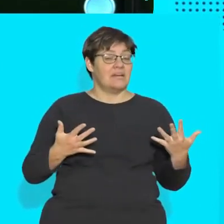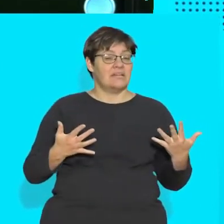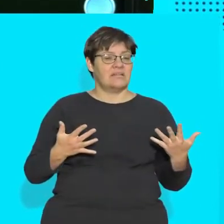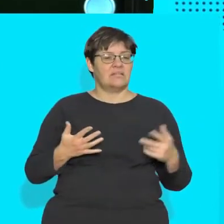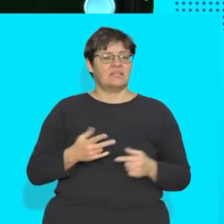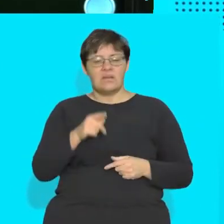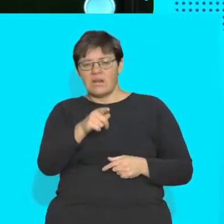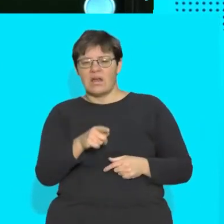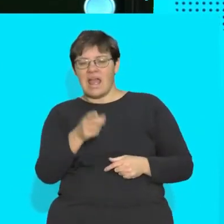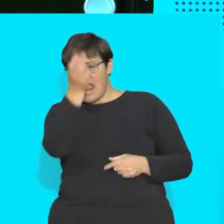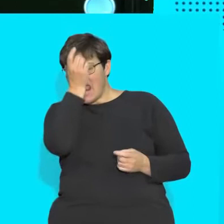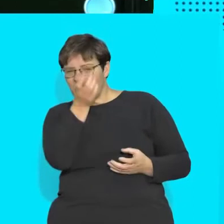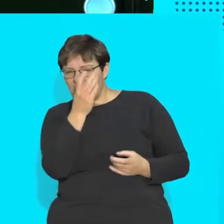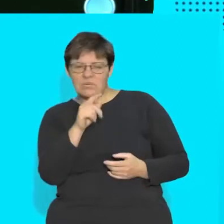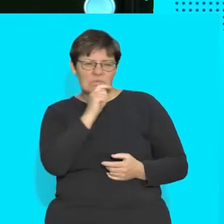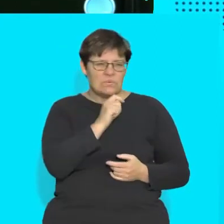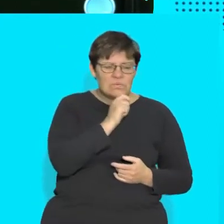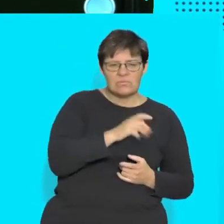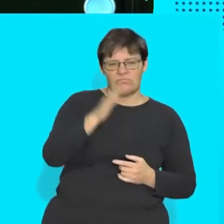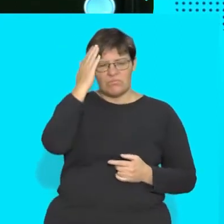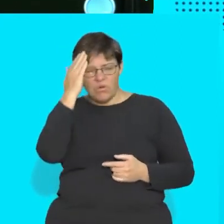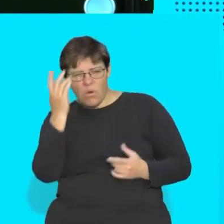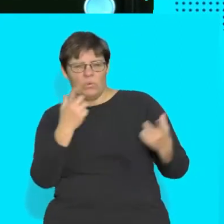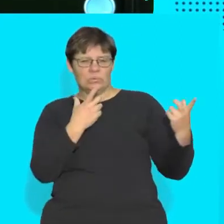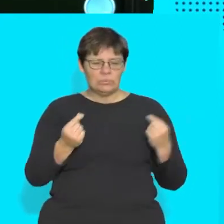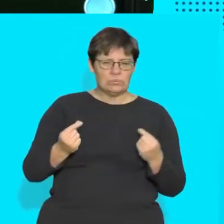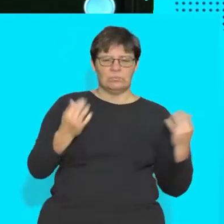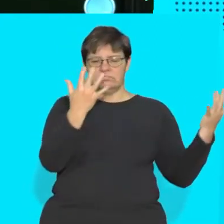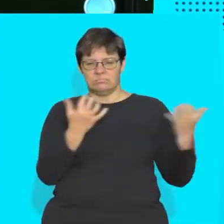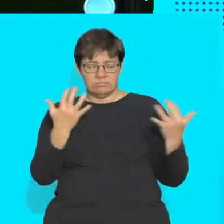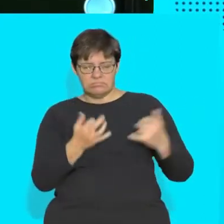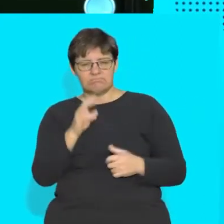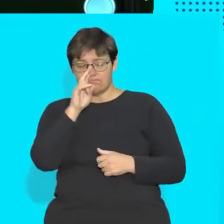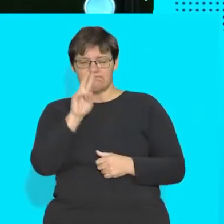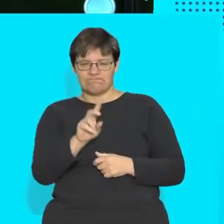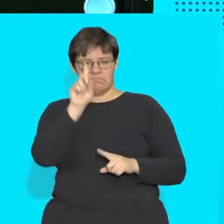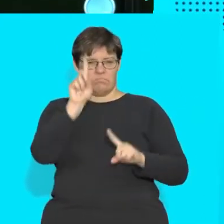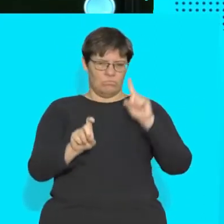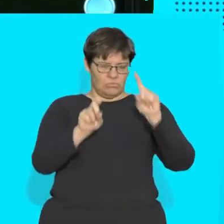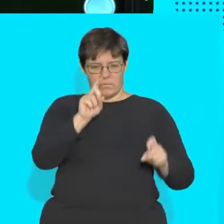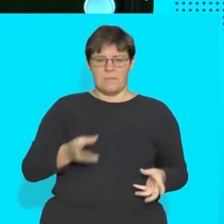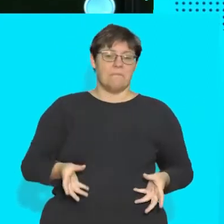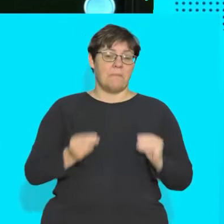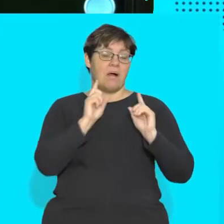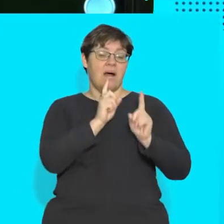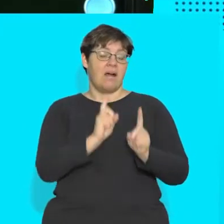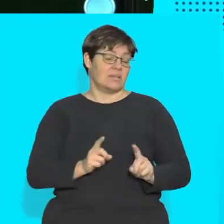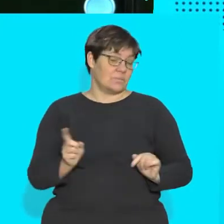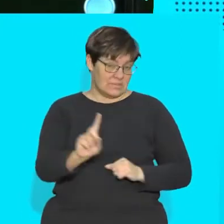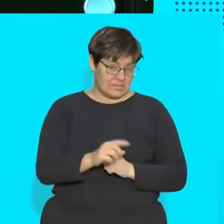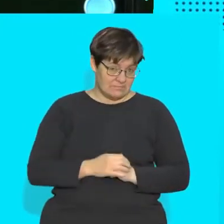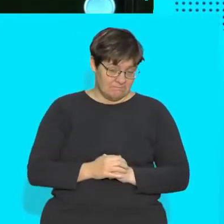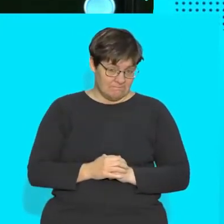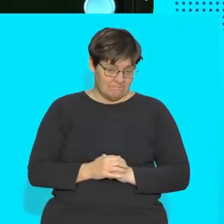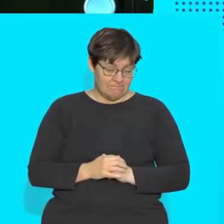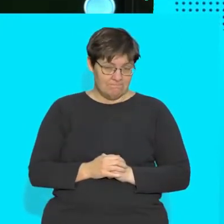how to use the information we know and do some calculations and see what sort of questions we can get asked, okay?